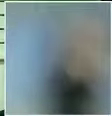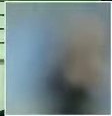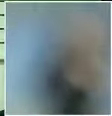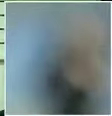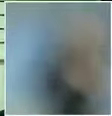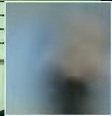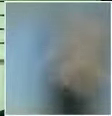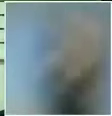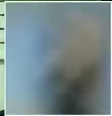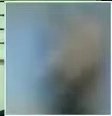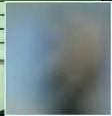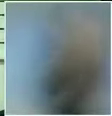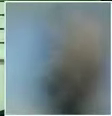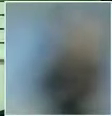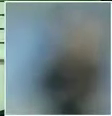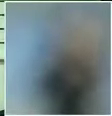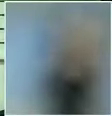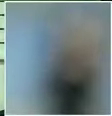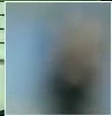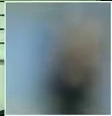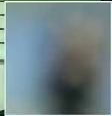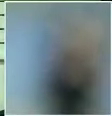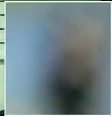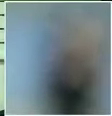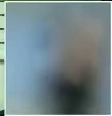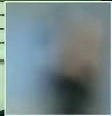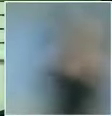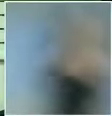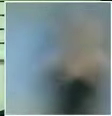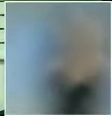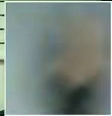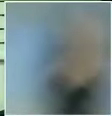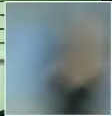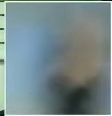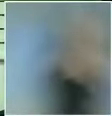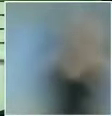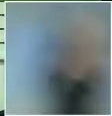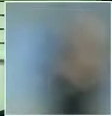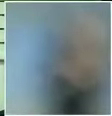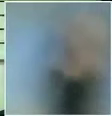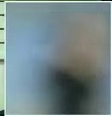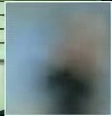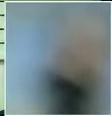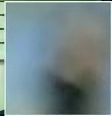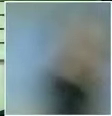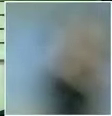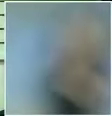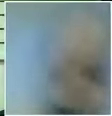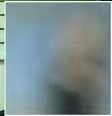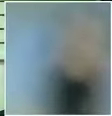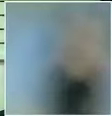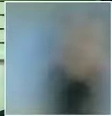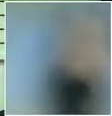more sustainable. To do that, first of all, we set an assessment that involves all the